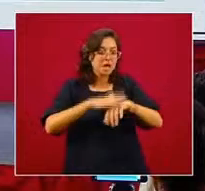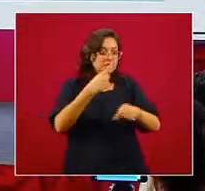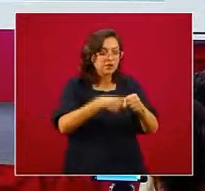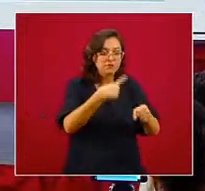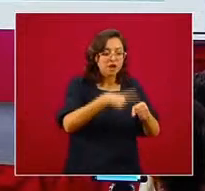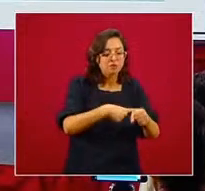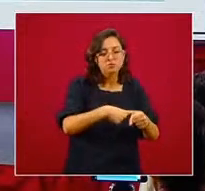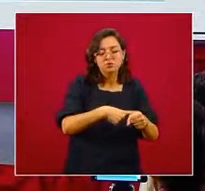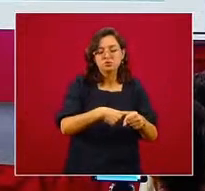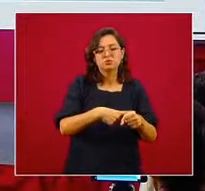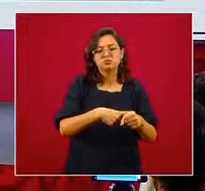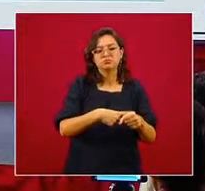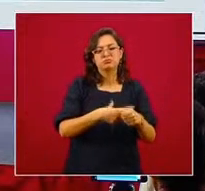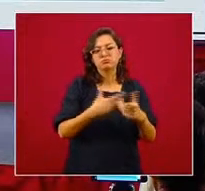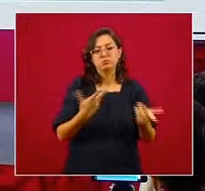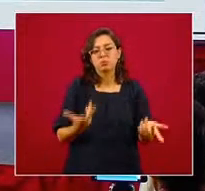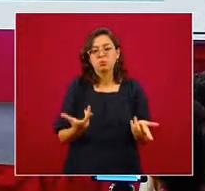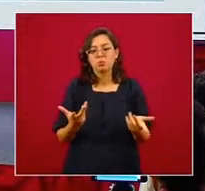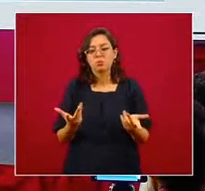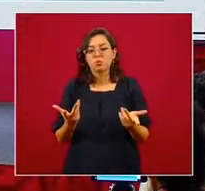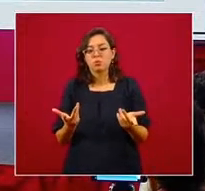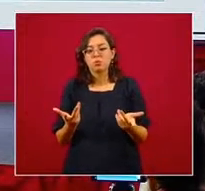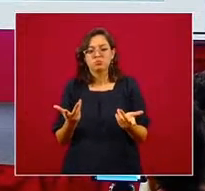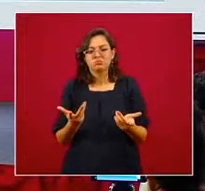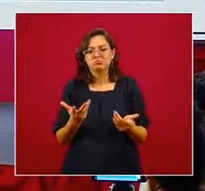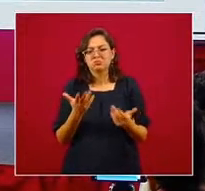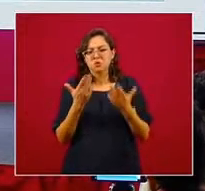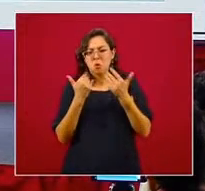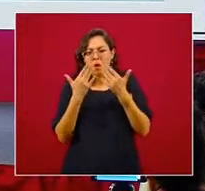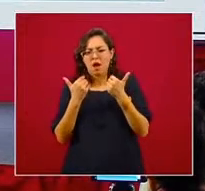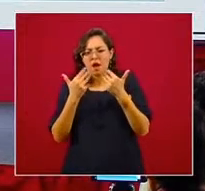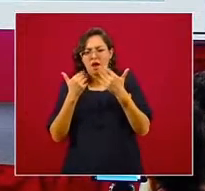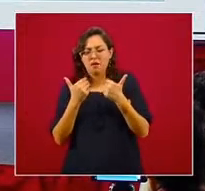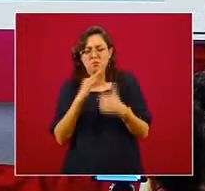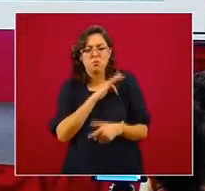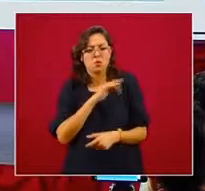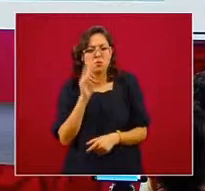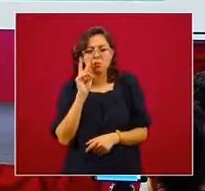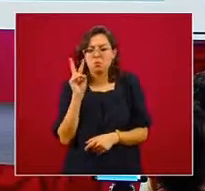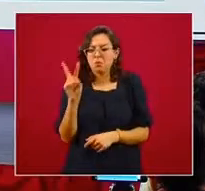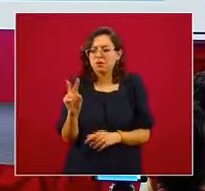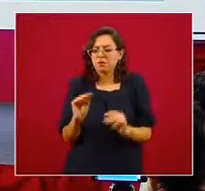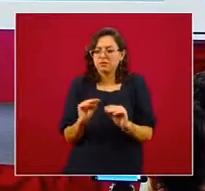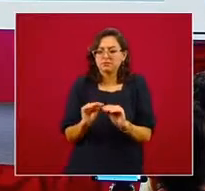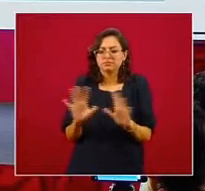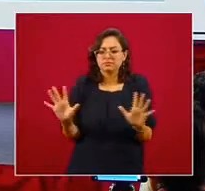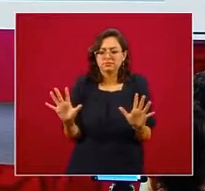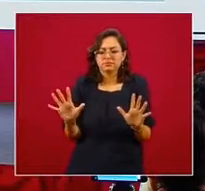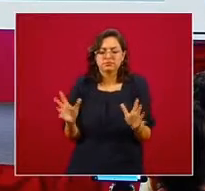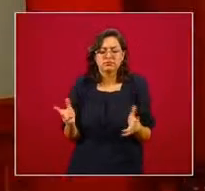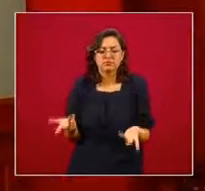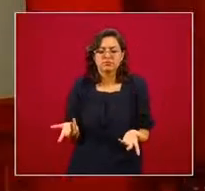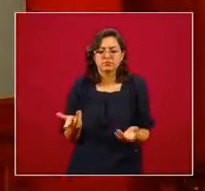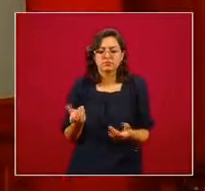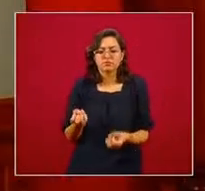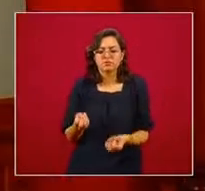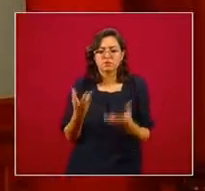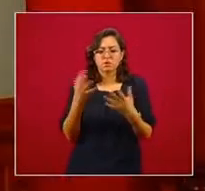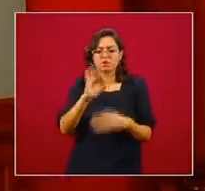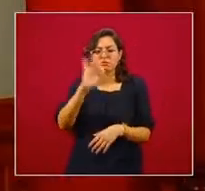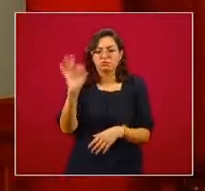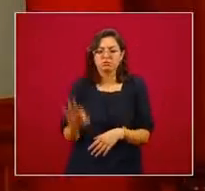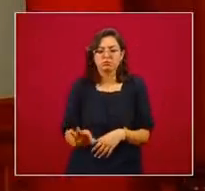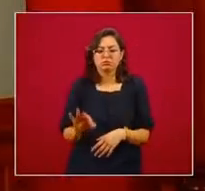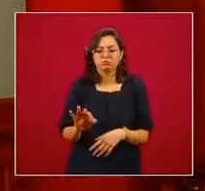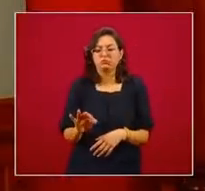I run. It doesn't mean that the more tests I run, the more cases I'll encounter. We can see it here